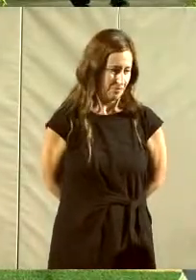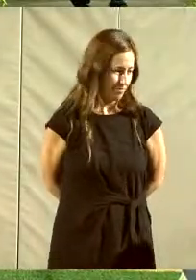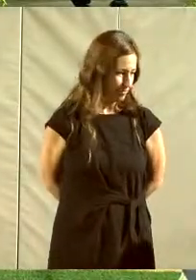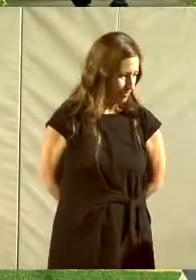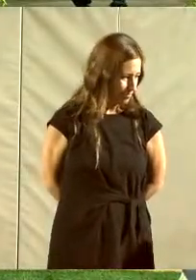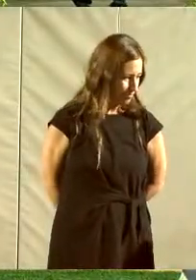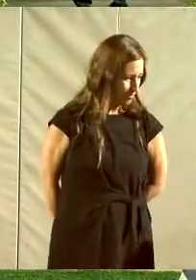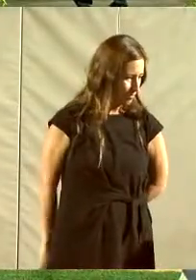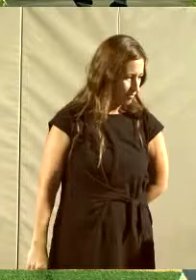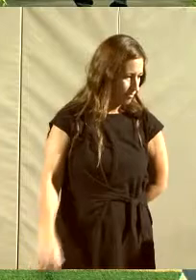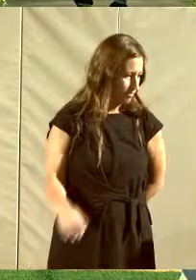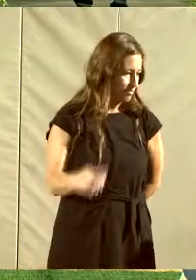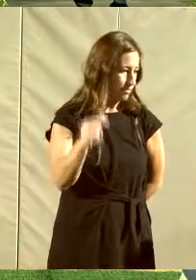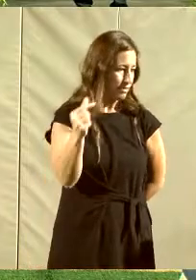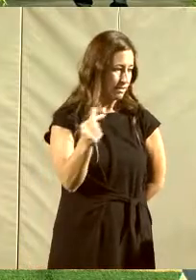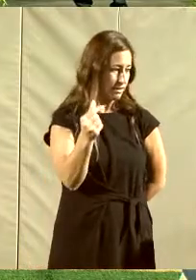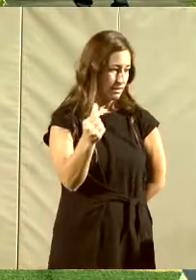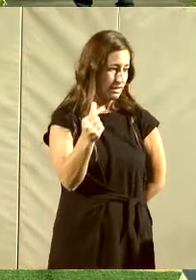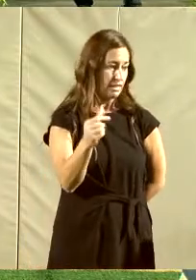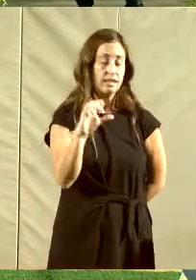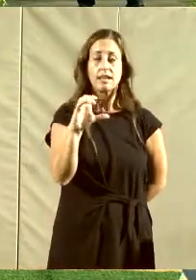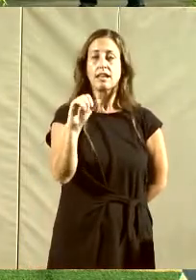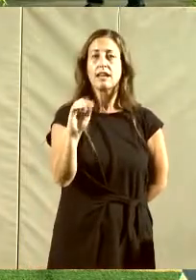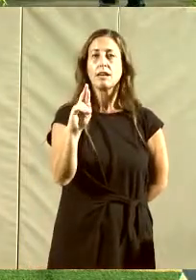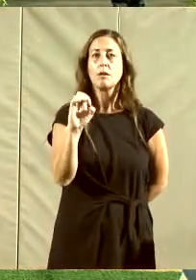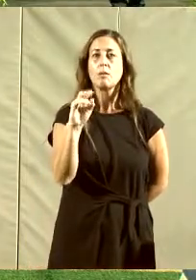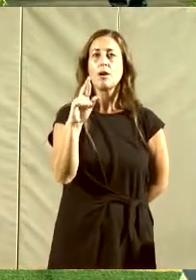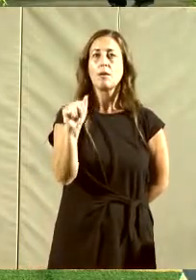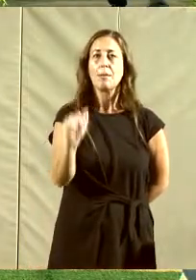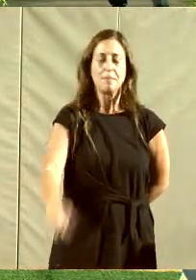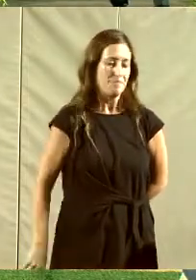Gabriela Grace Cabrera.